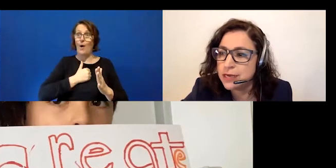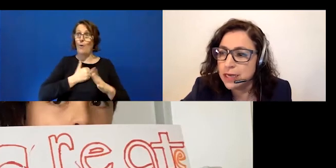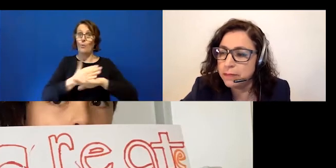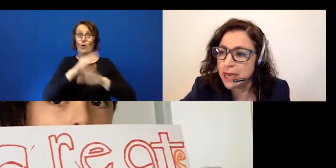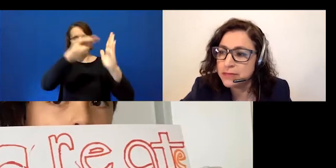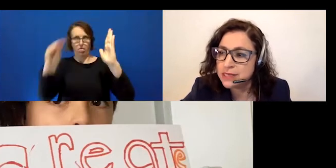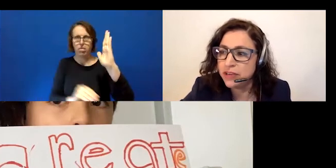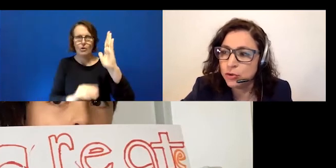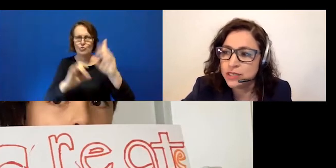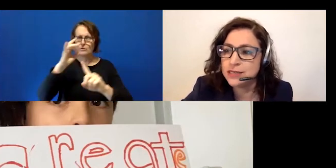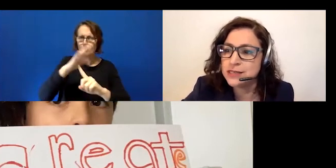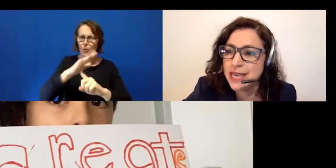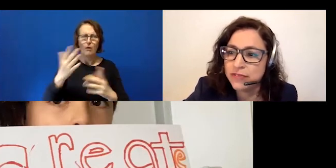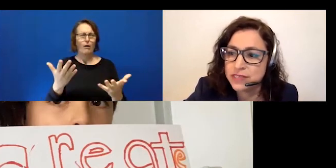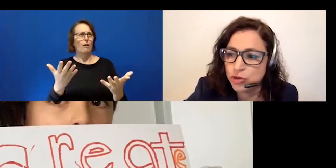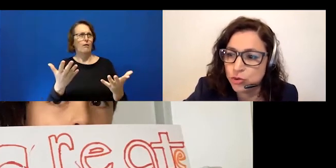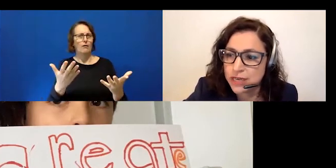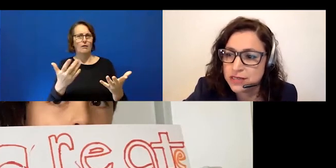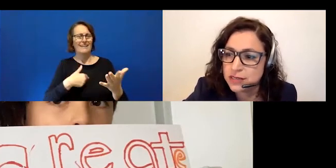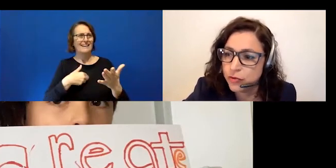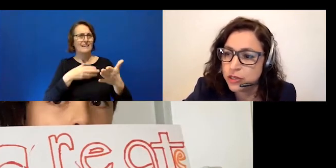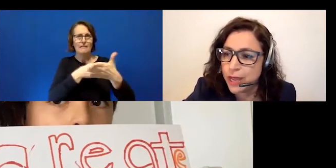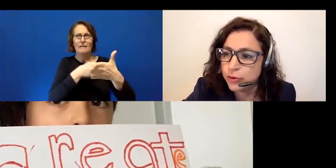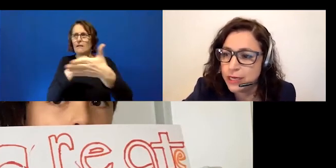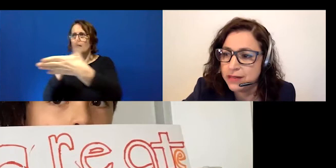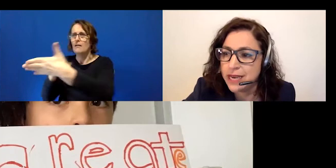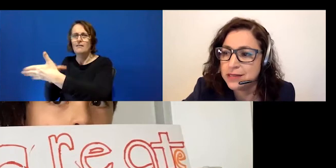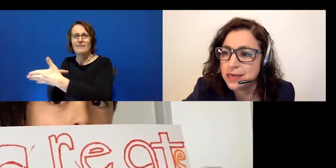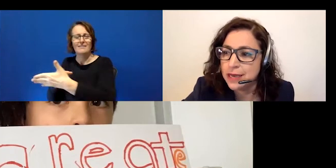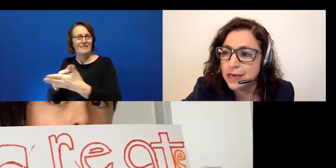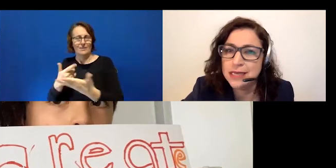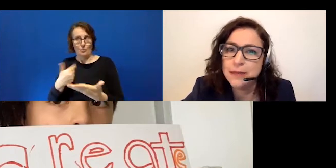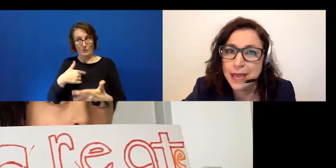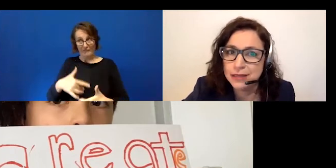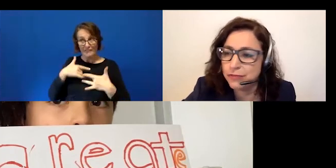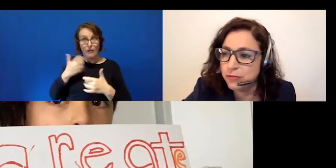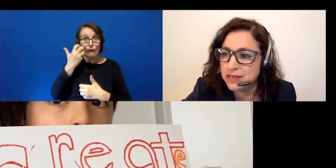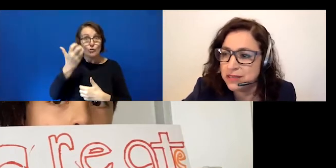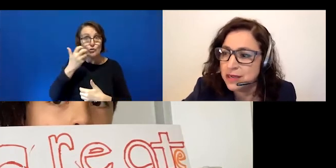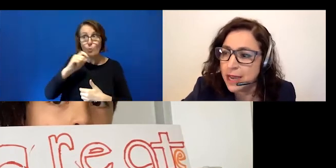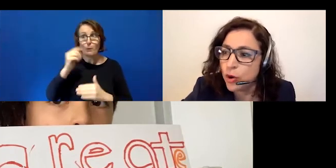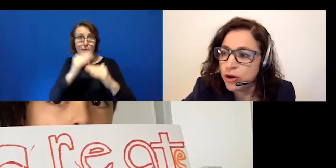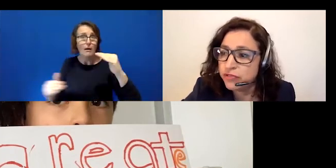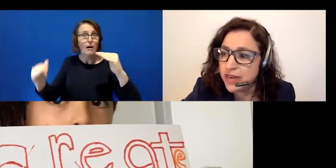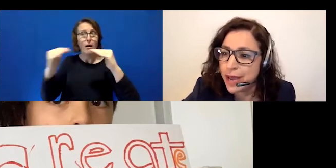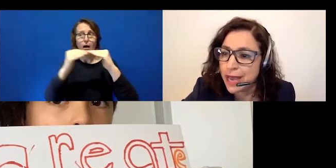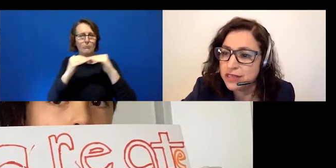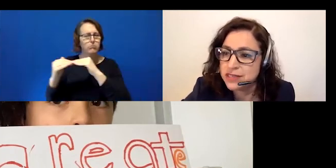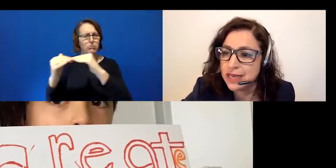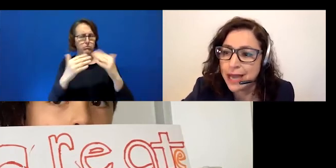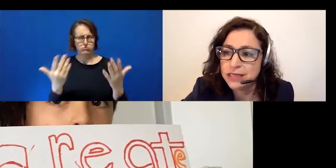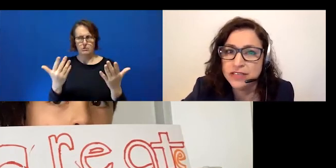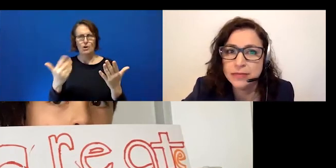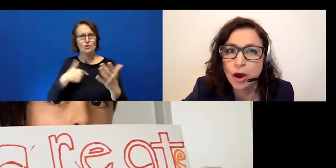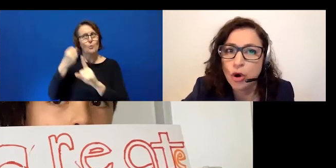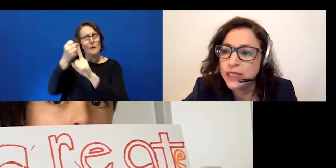and voice, it becomes difficult to conceive of social justice and racial equity in the arts as independent from this. And quite often our advocacy